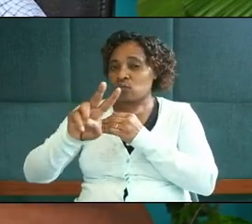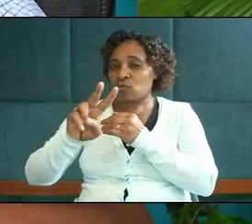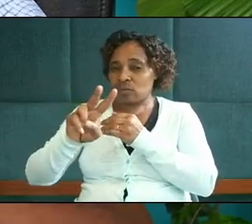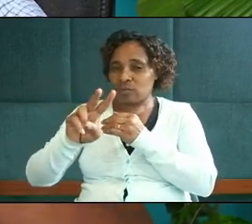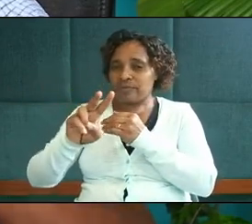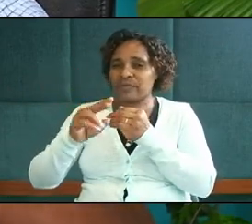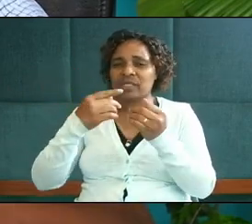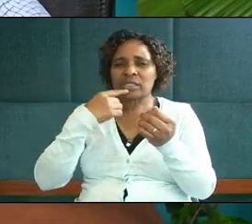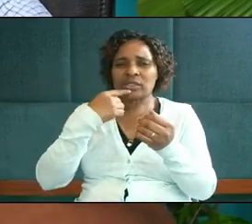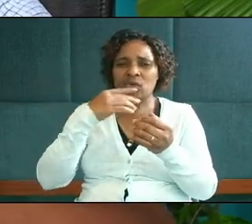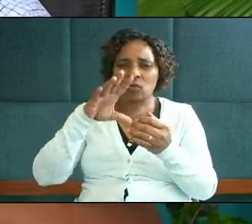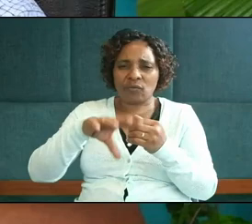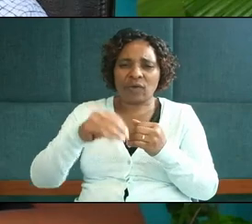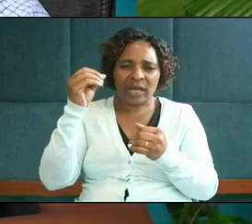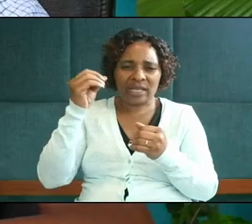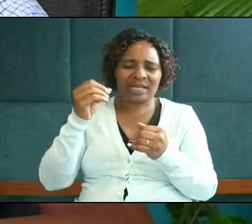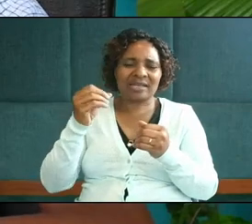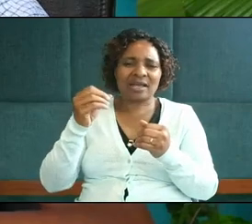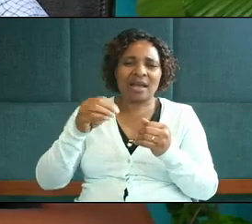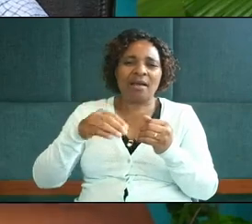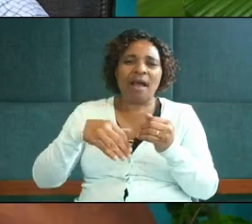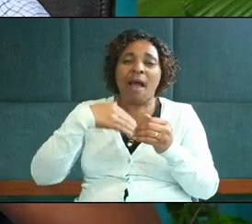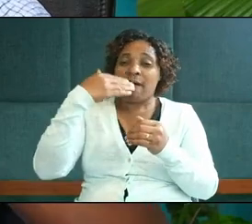that eventually